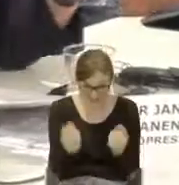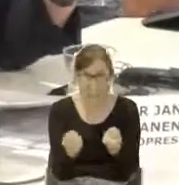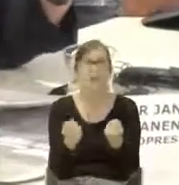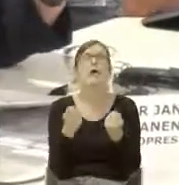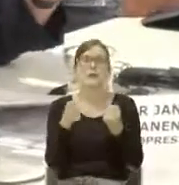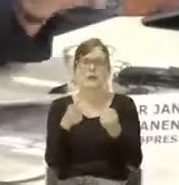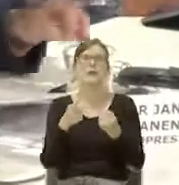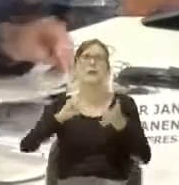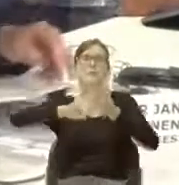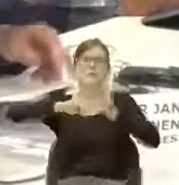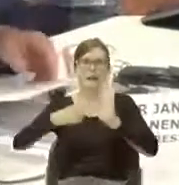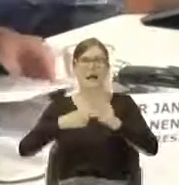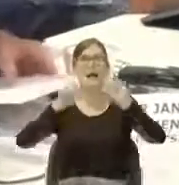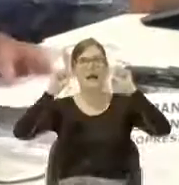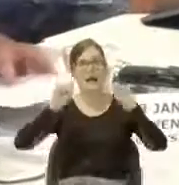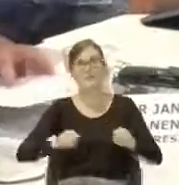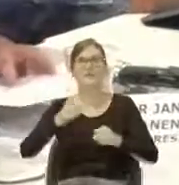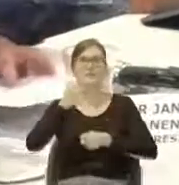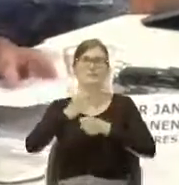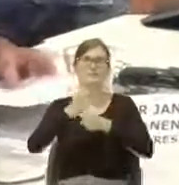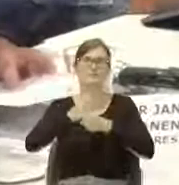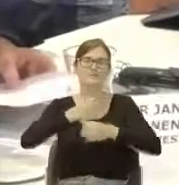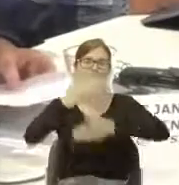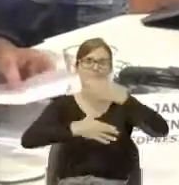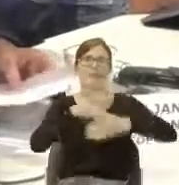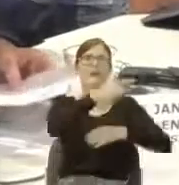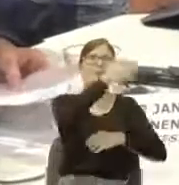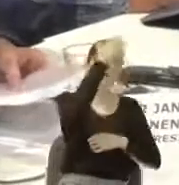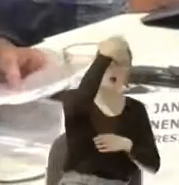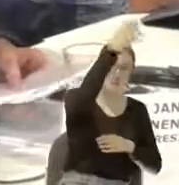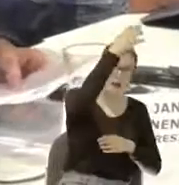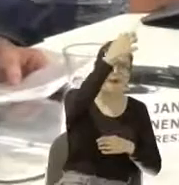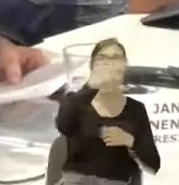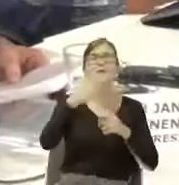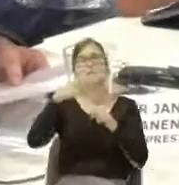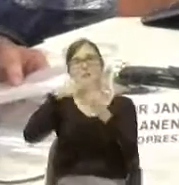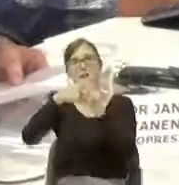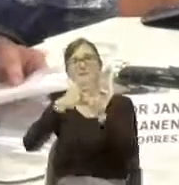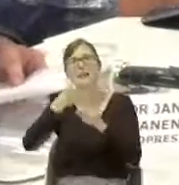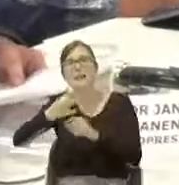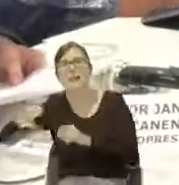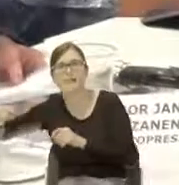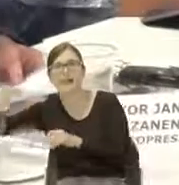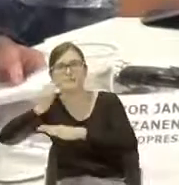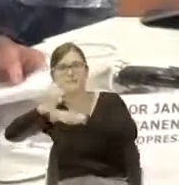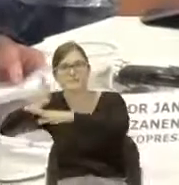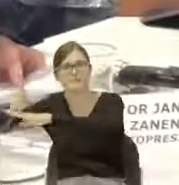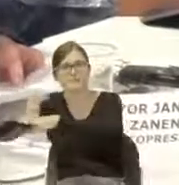right. And to be part of a system guarantees just,